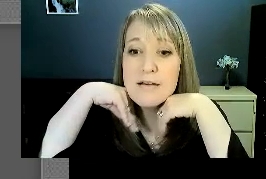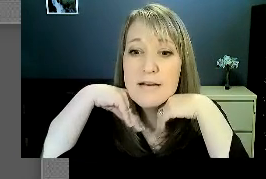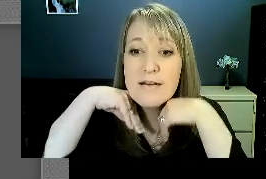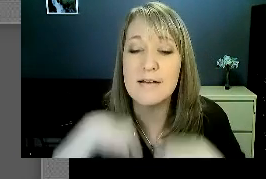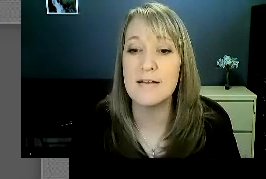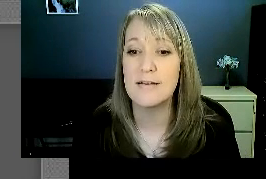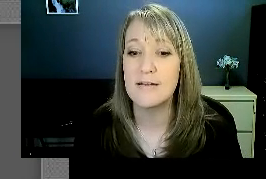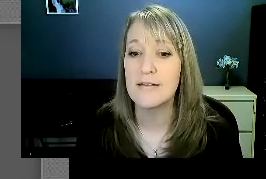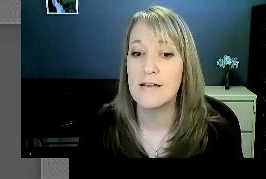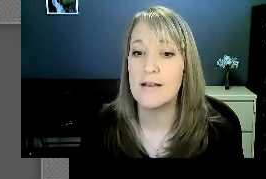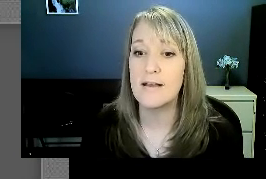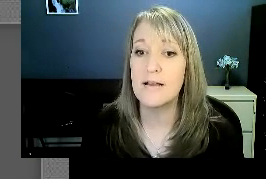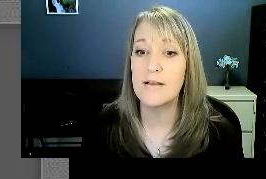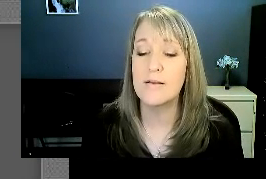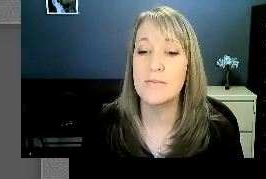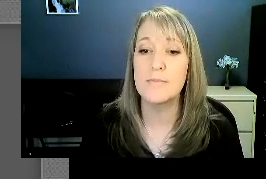here.